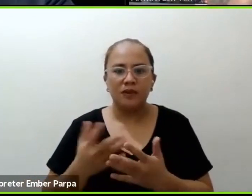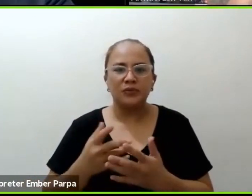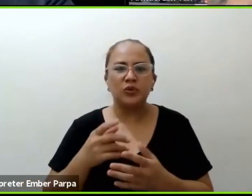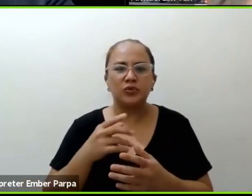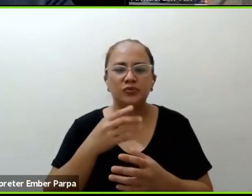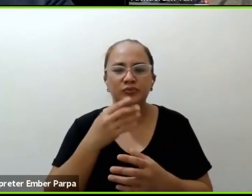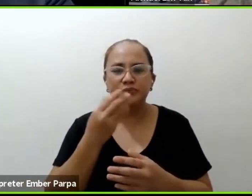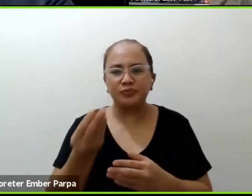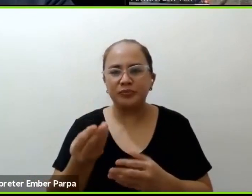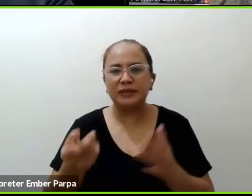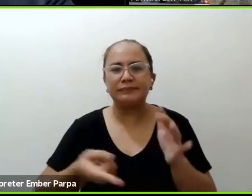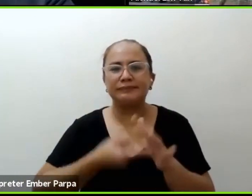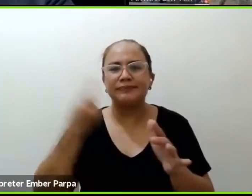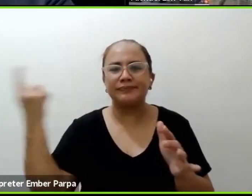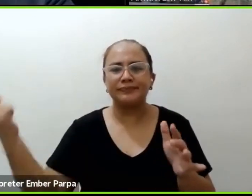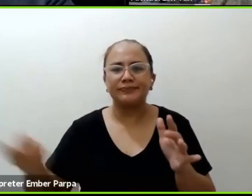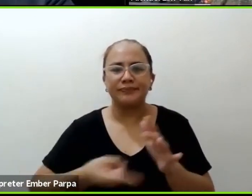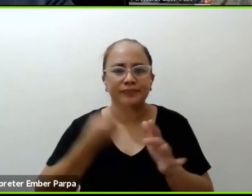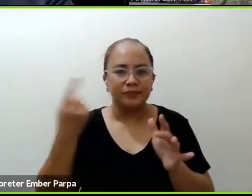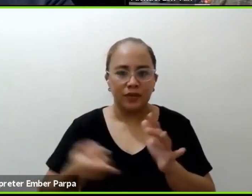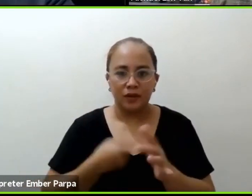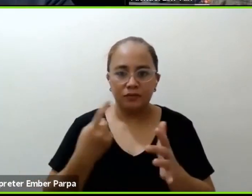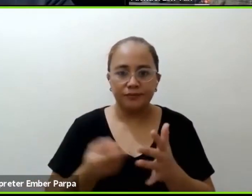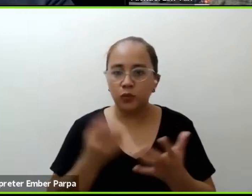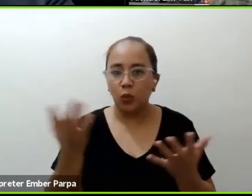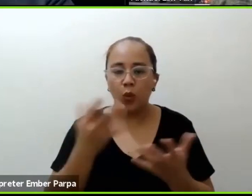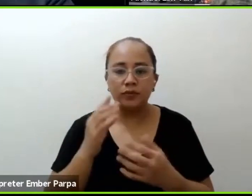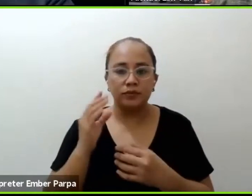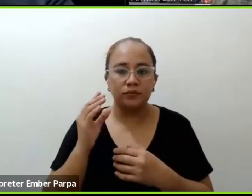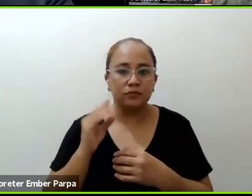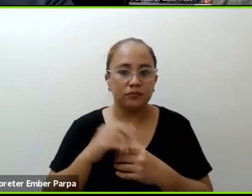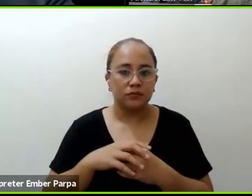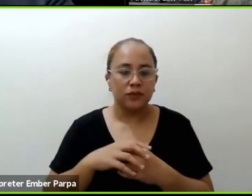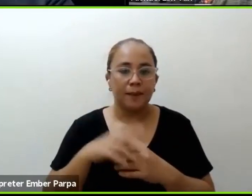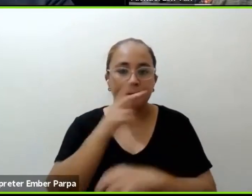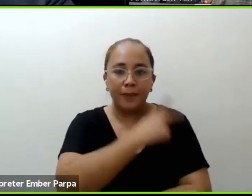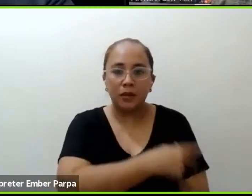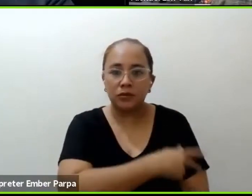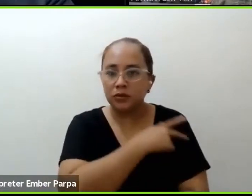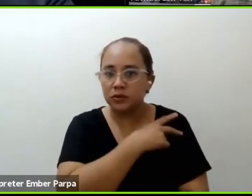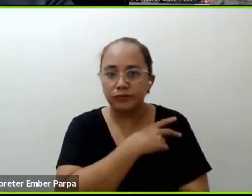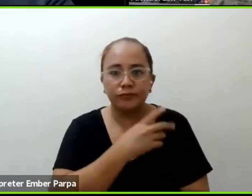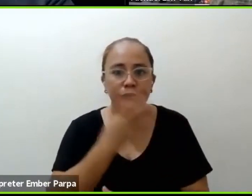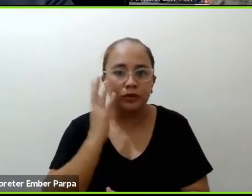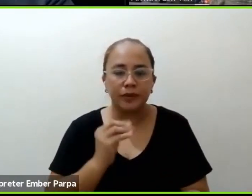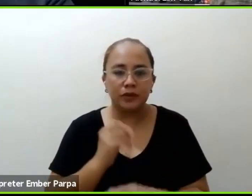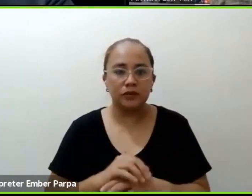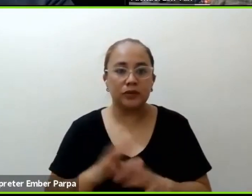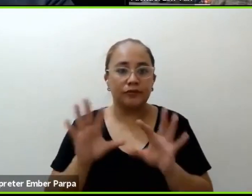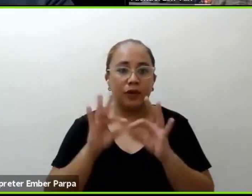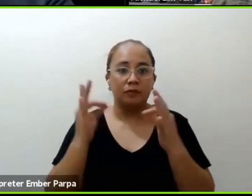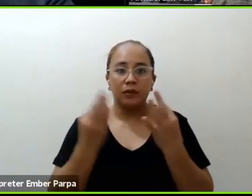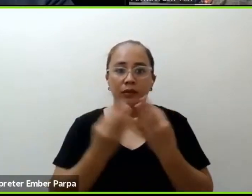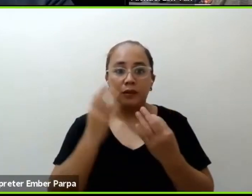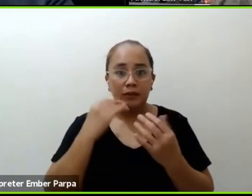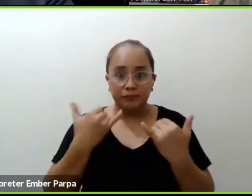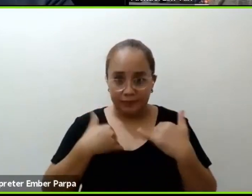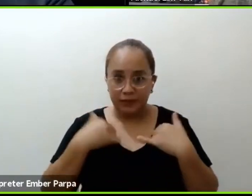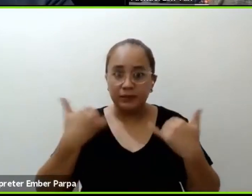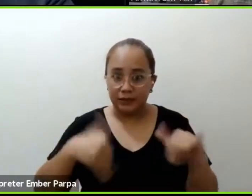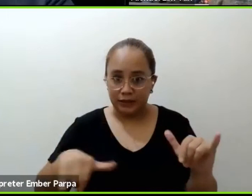from what patients go through. No? We also rarely hear from the families of what they go through. Ako ay nagtuturo pa rin,